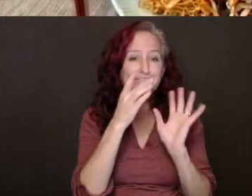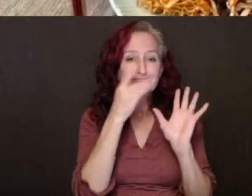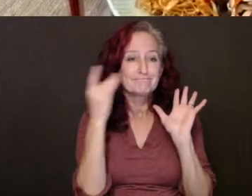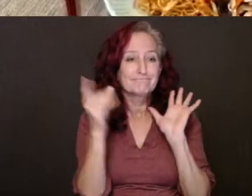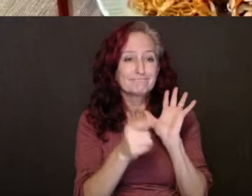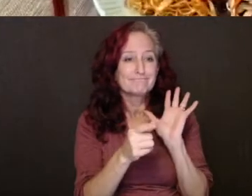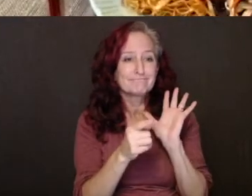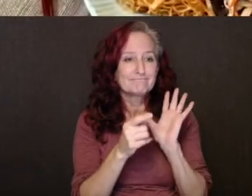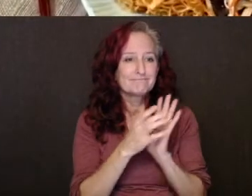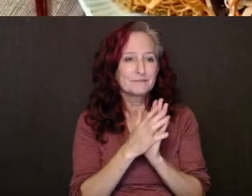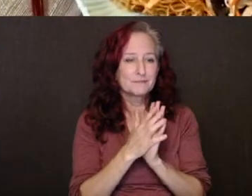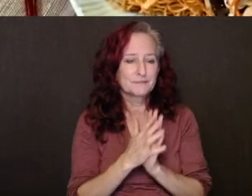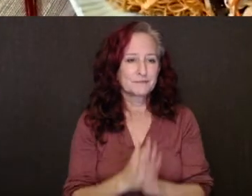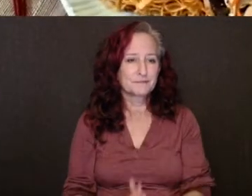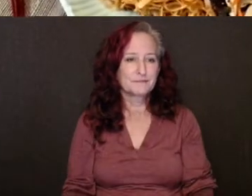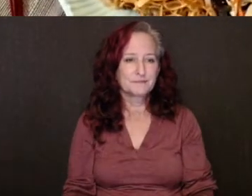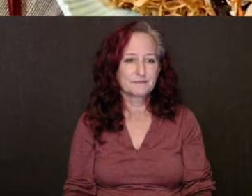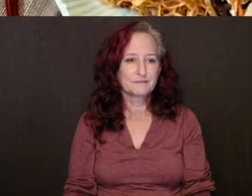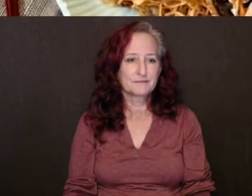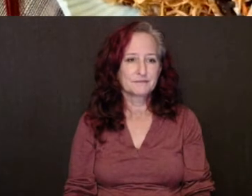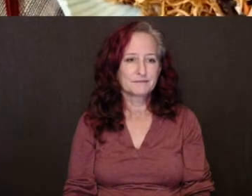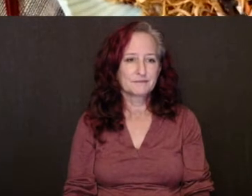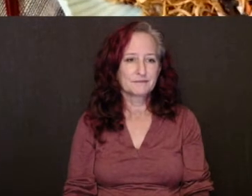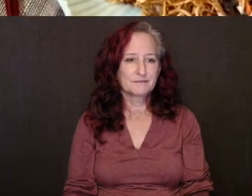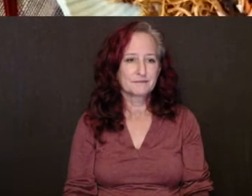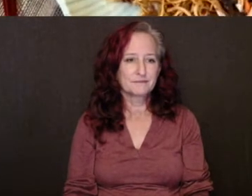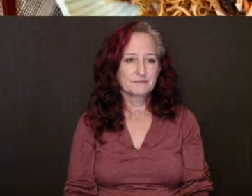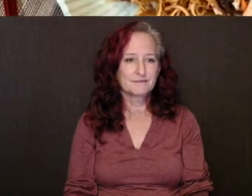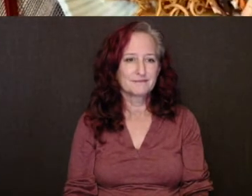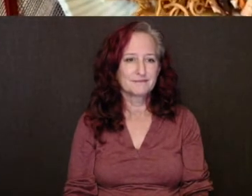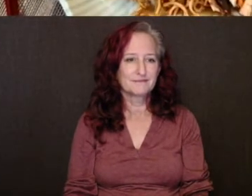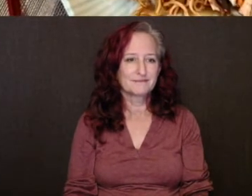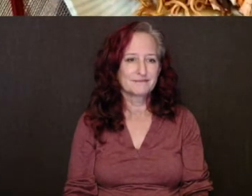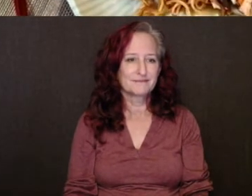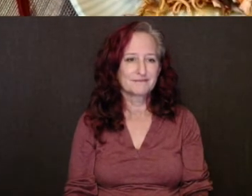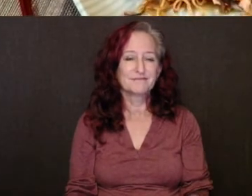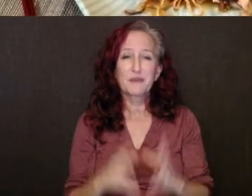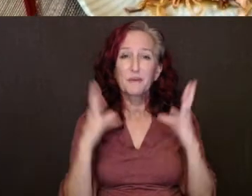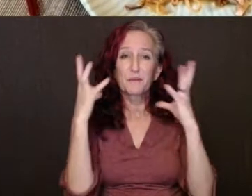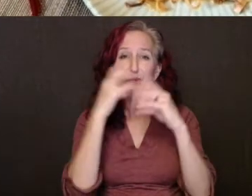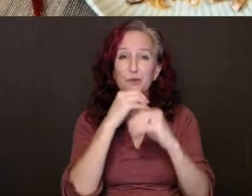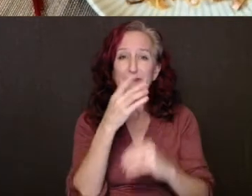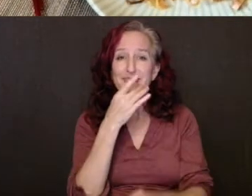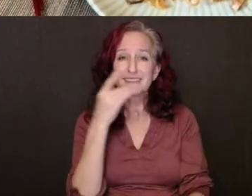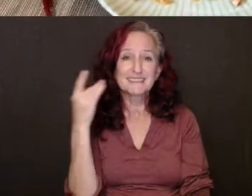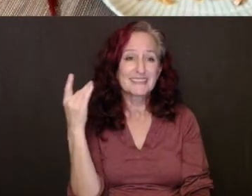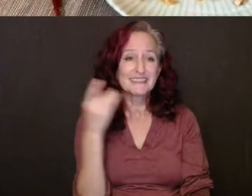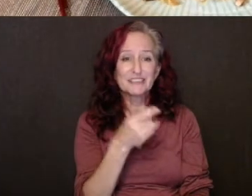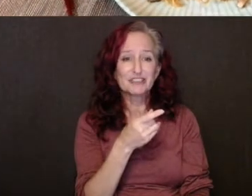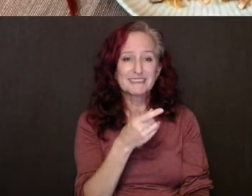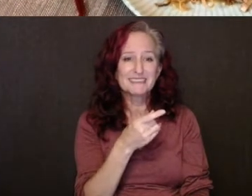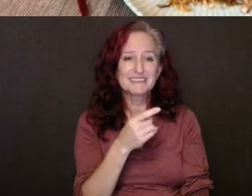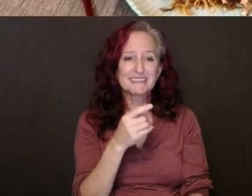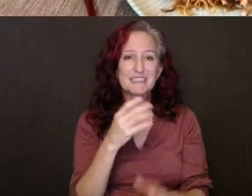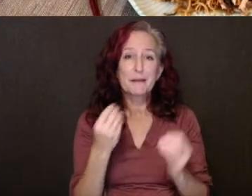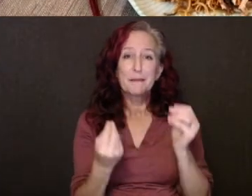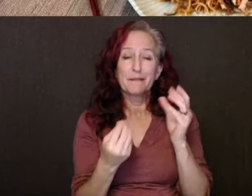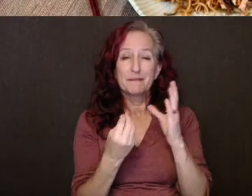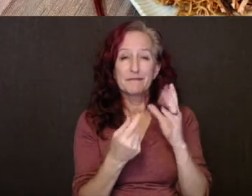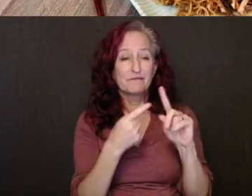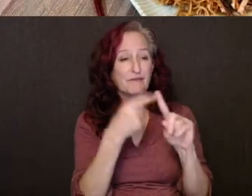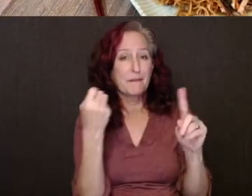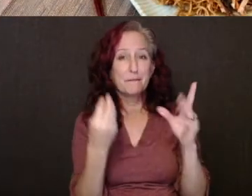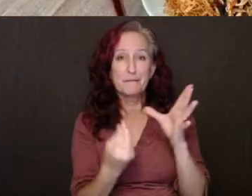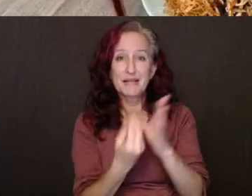nut right here, and I sprinkle it on top to enhance the texture contrast. And then, this